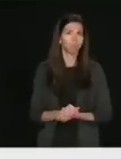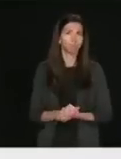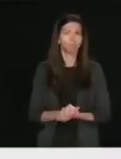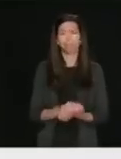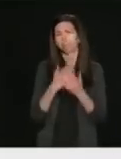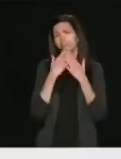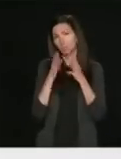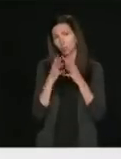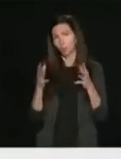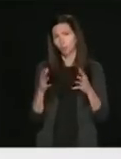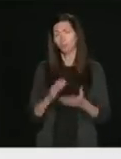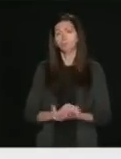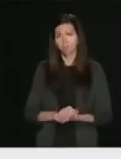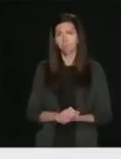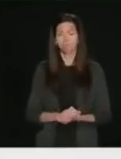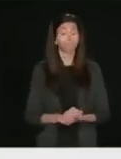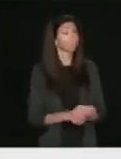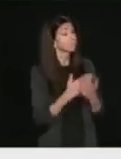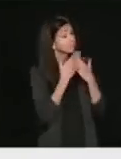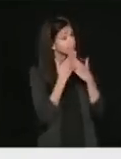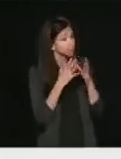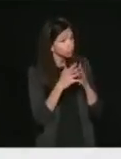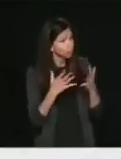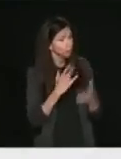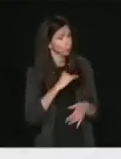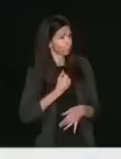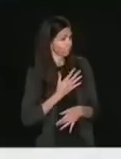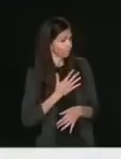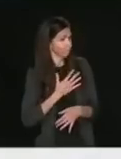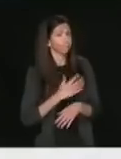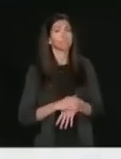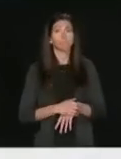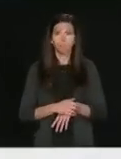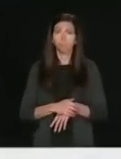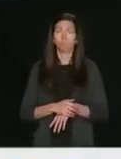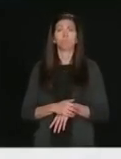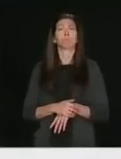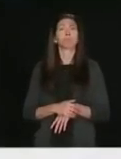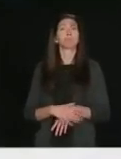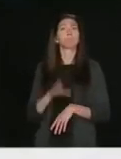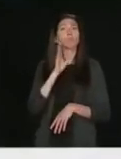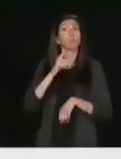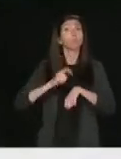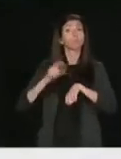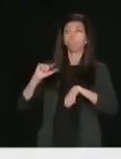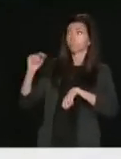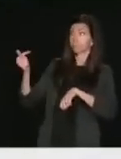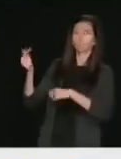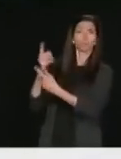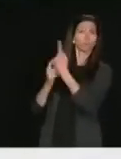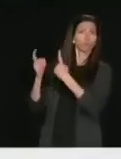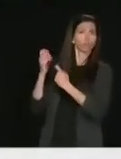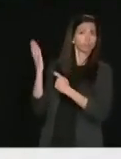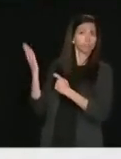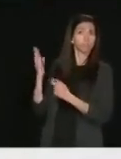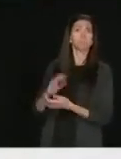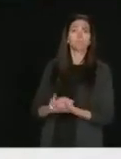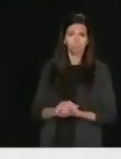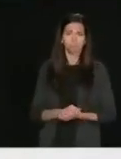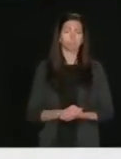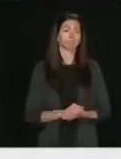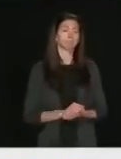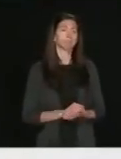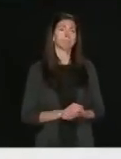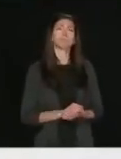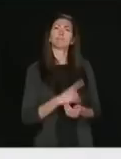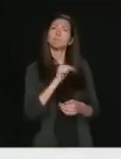beaucoup, Monsieur le Premier ministre. On va commencer la période des questions par le téléphone aujourd'hui. Opérateur, c'est à vous. Thank you. Merci.